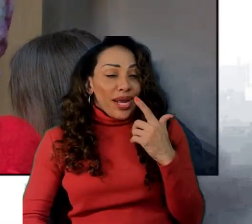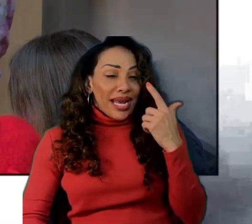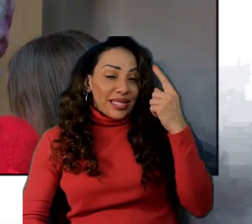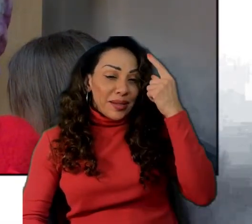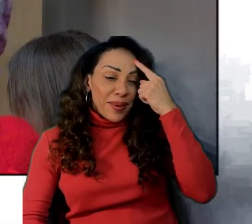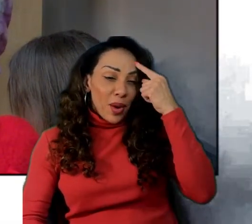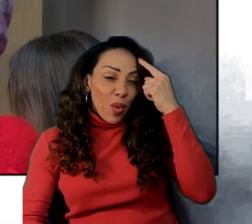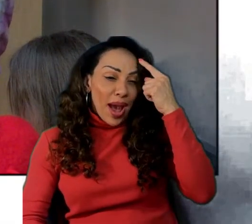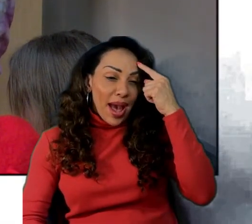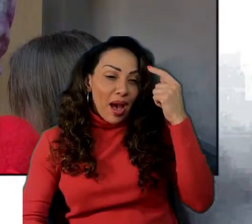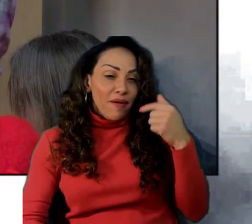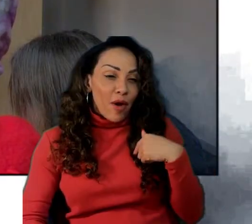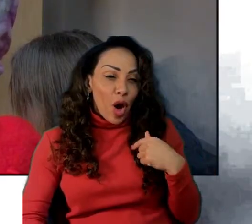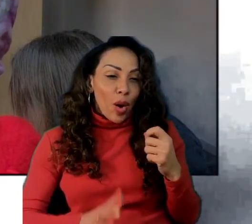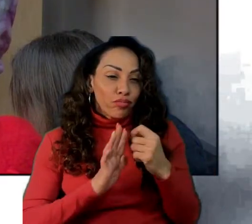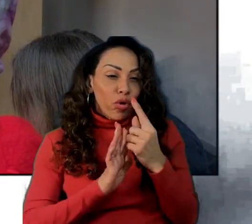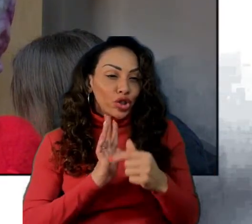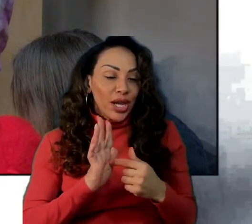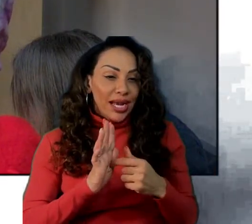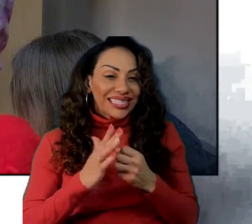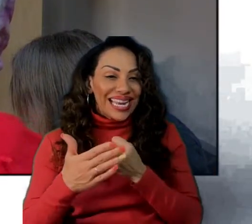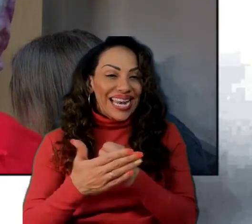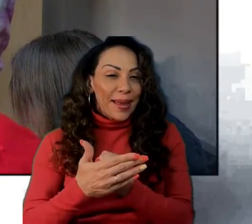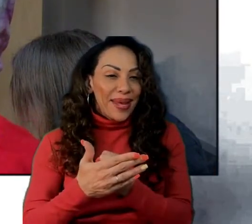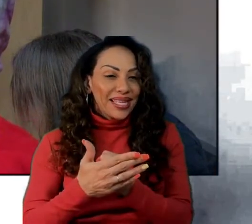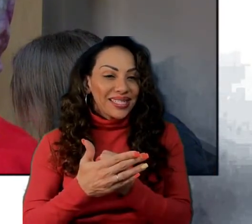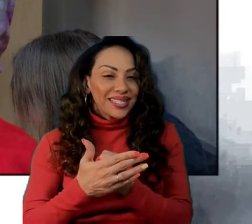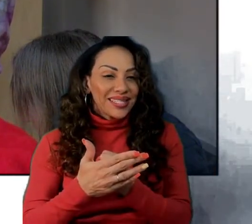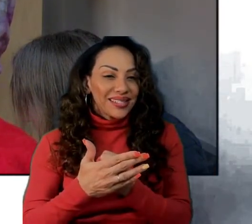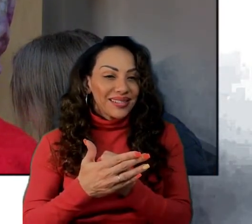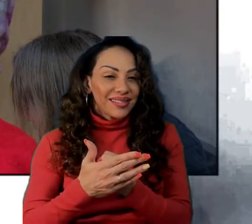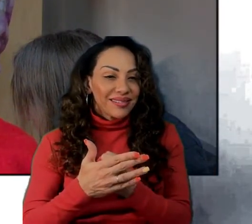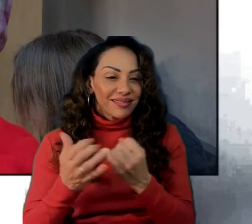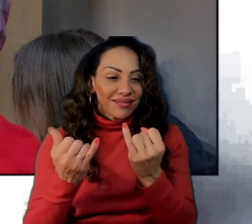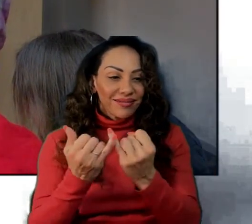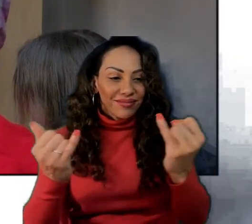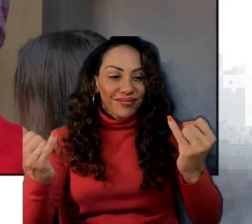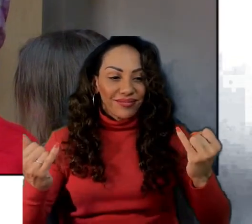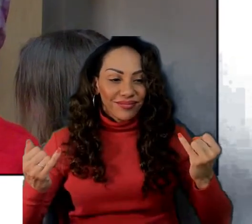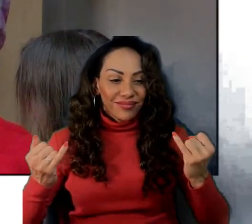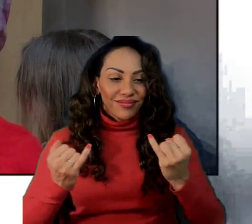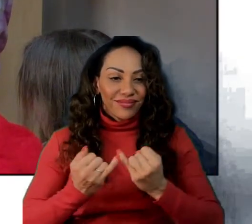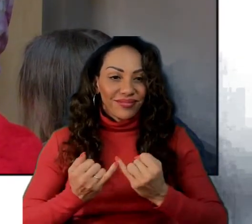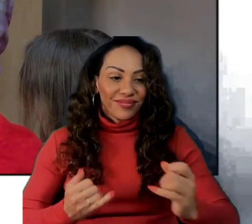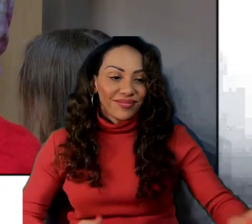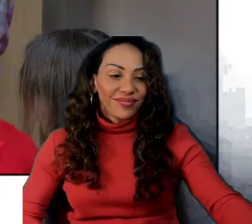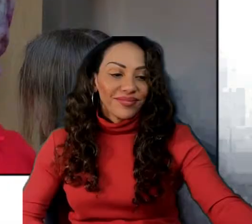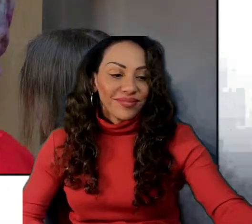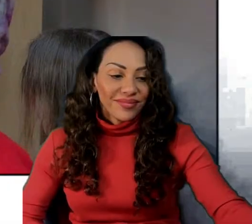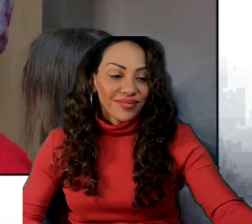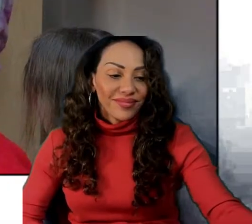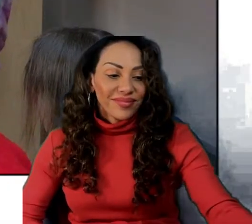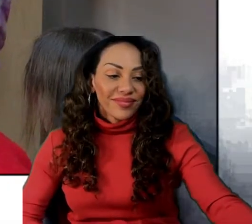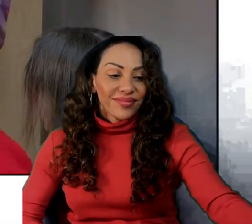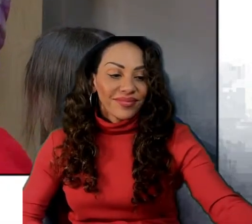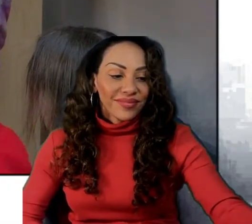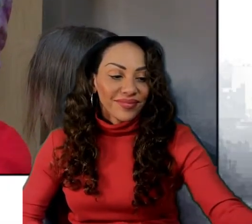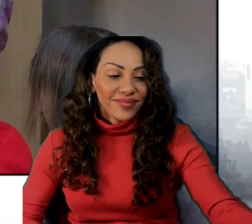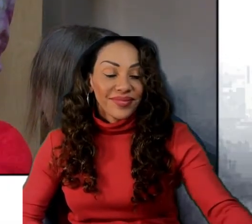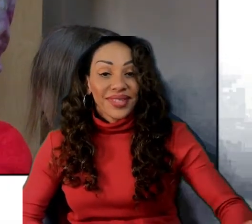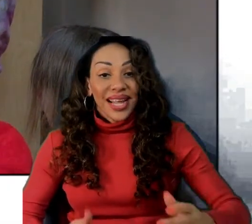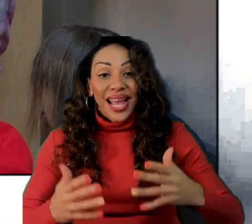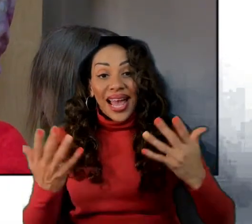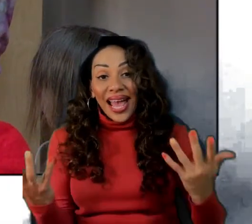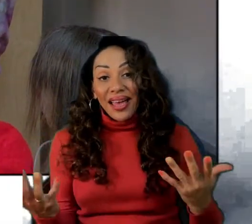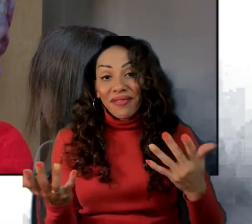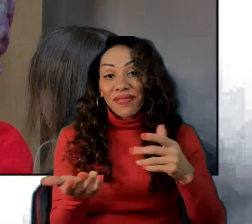guess one of the reasons we're very conscious of that is because if we didn't keep the algae happy, they wouldn't glow, and then like